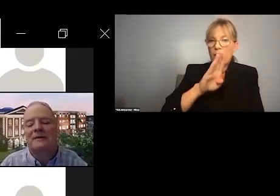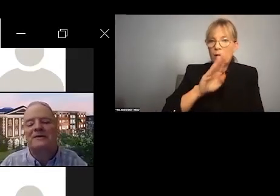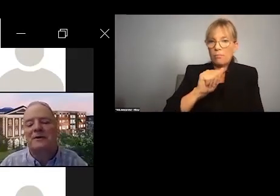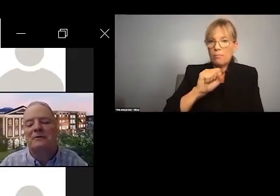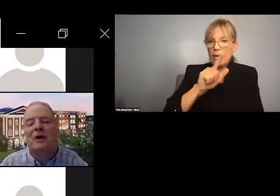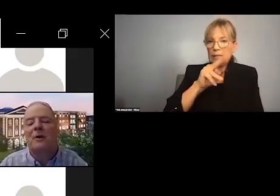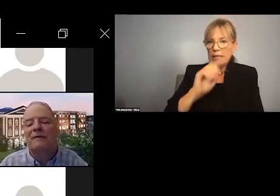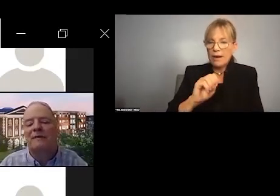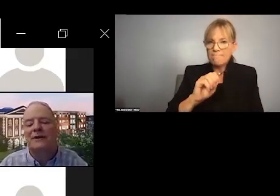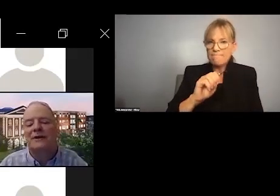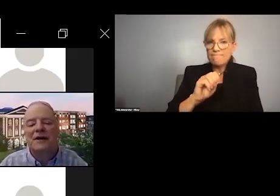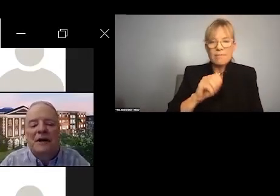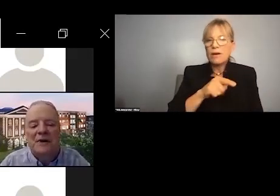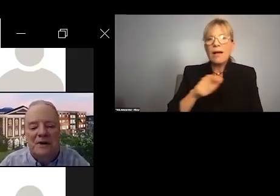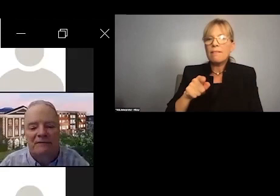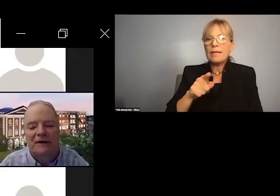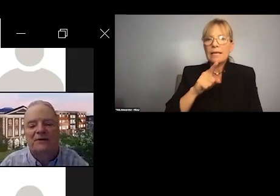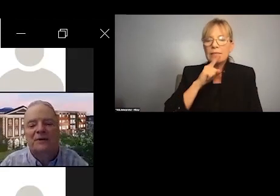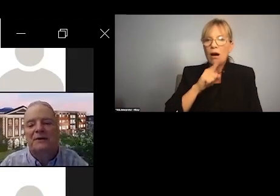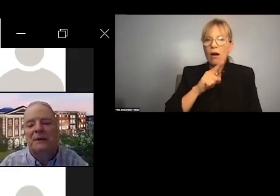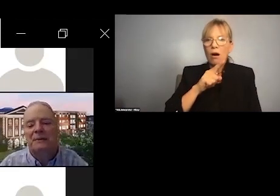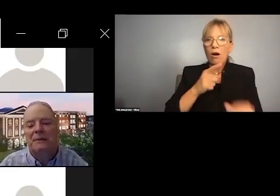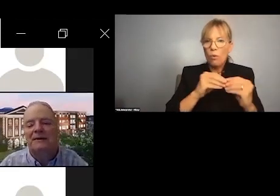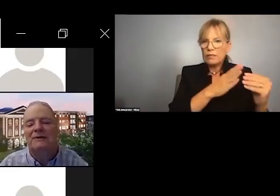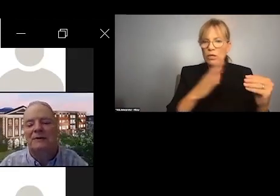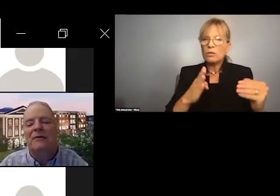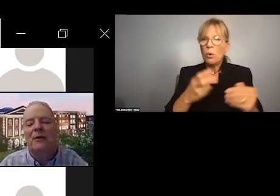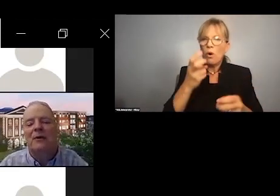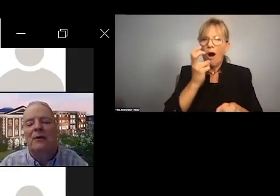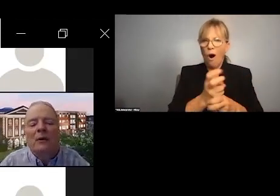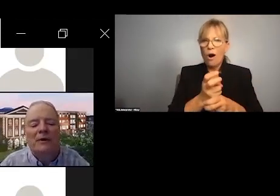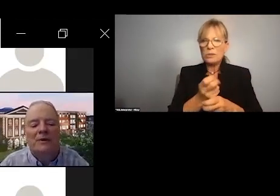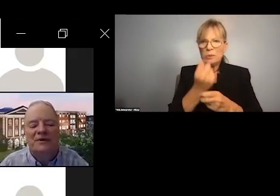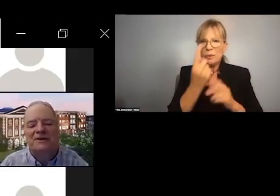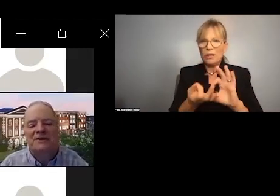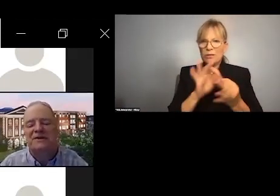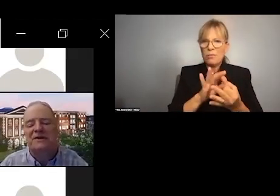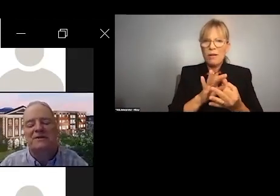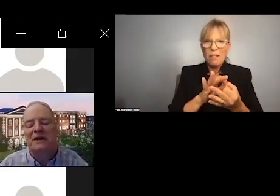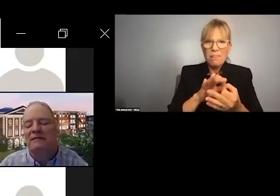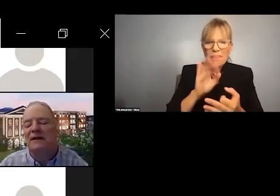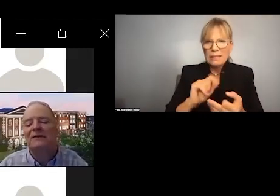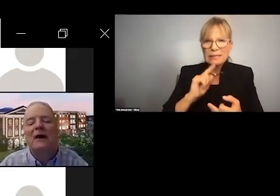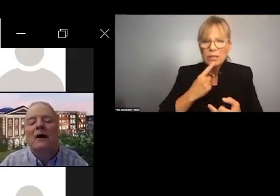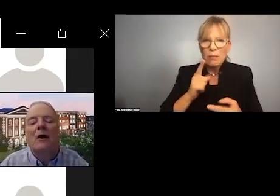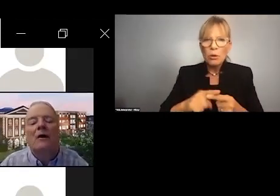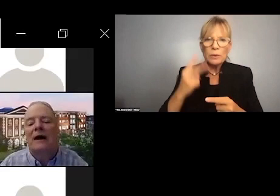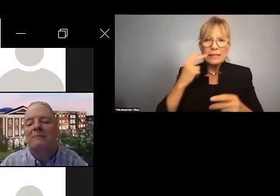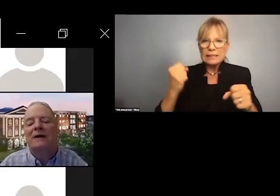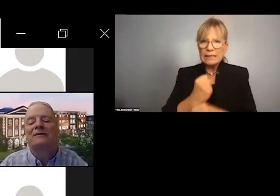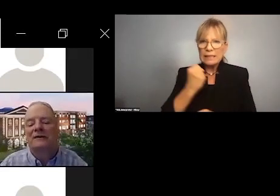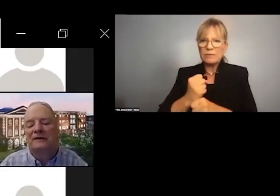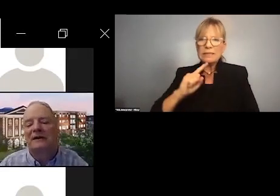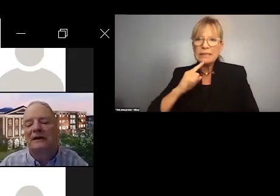now these are coefficients. So difficult to interpret magnitude, although we do see statistical